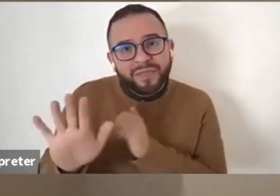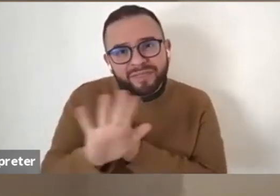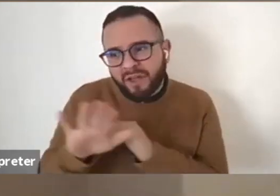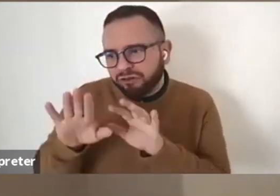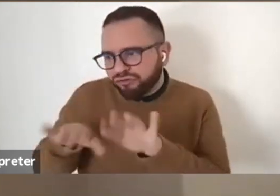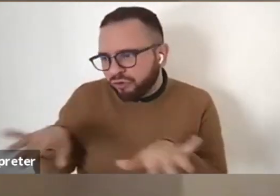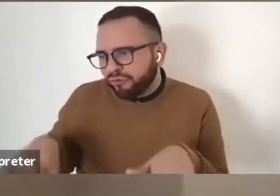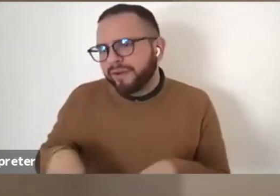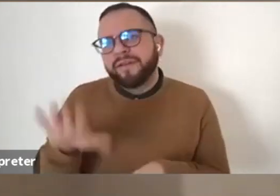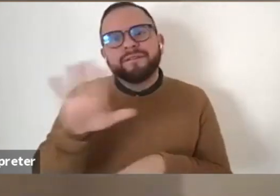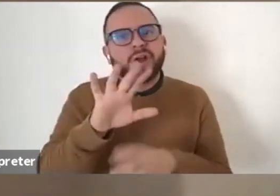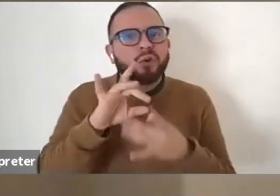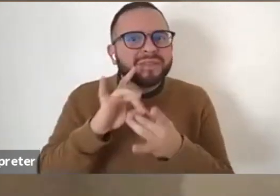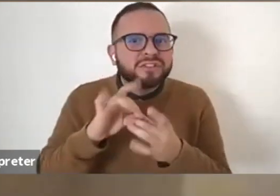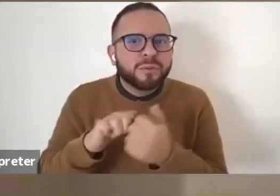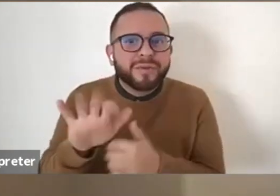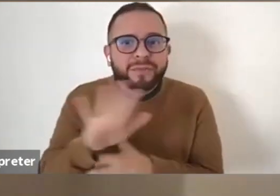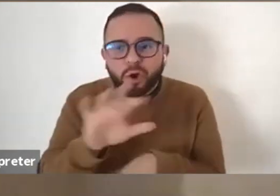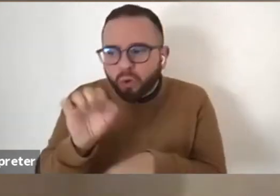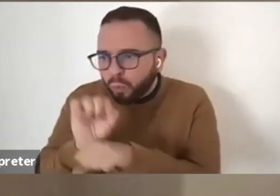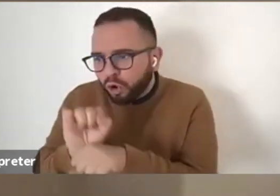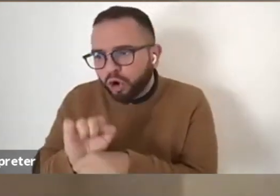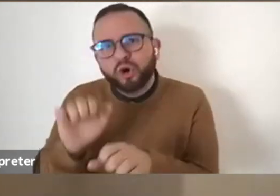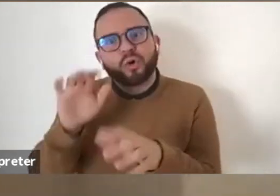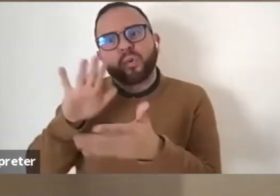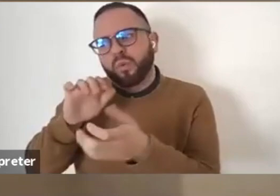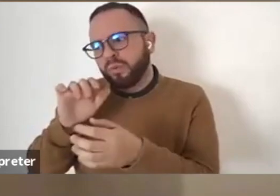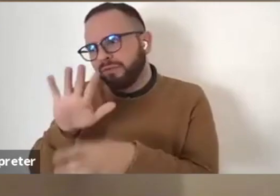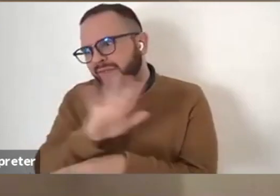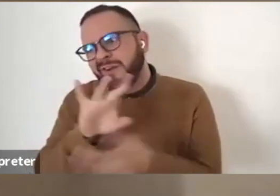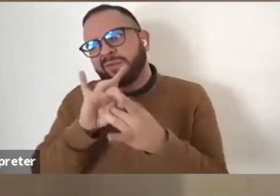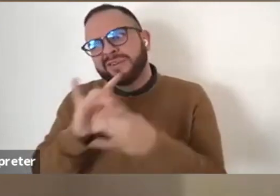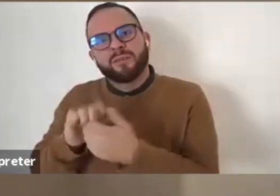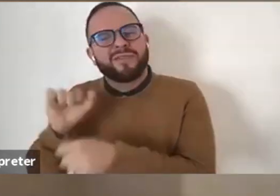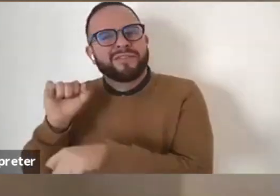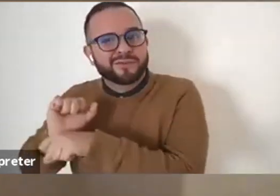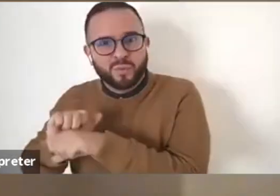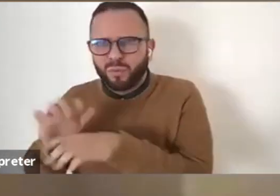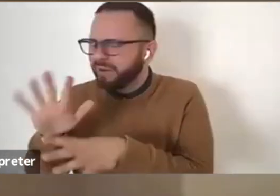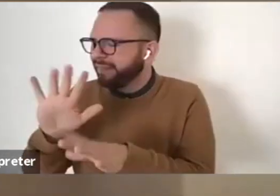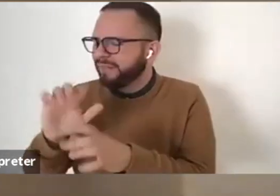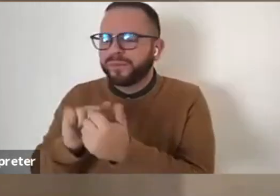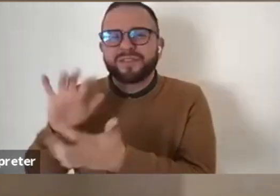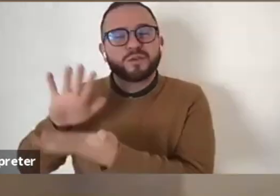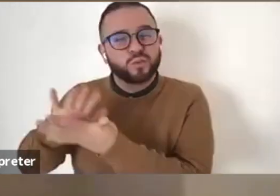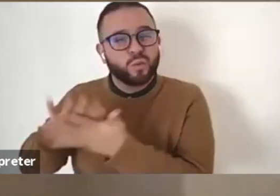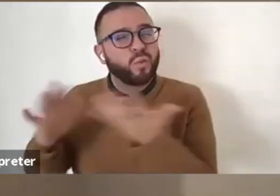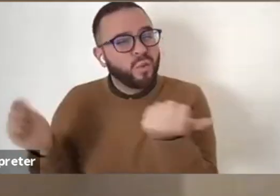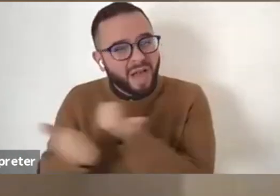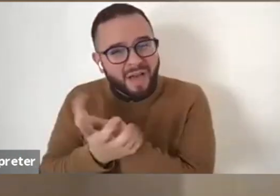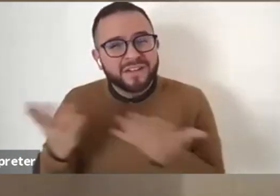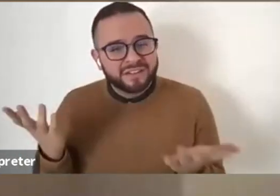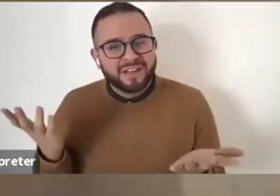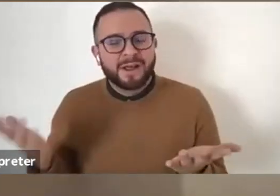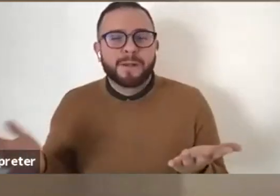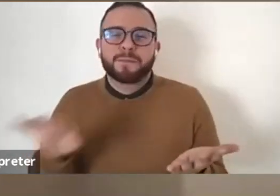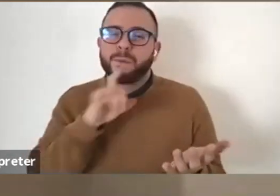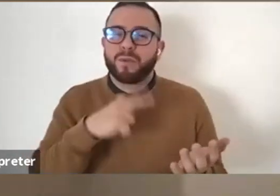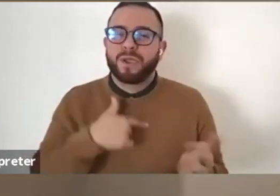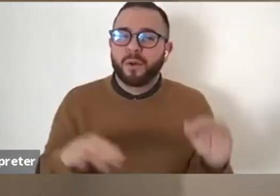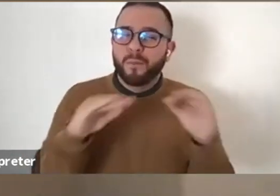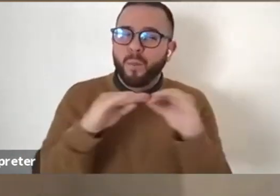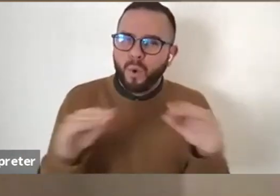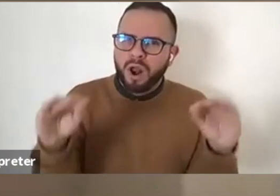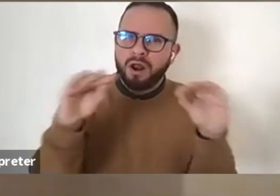world, their relation with the school, with everything, right? And I was like more and more obsessed